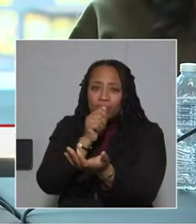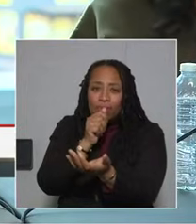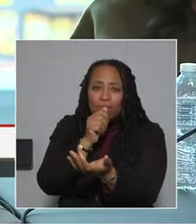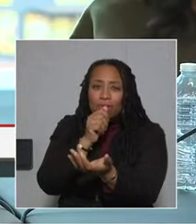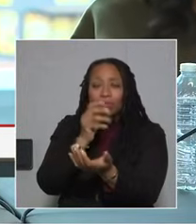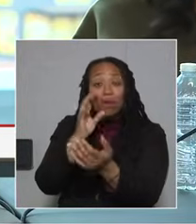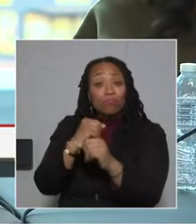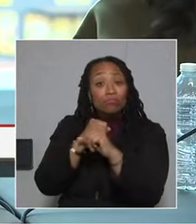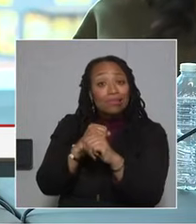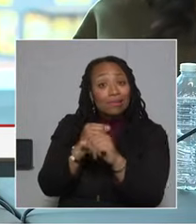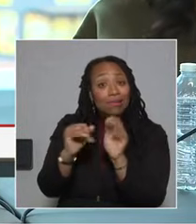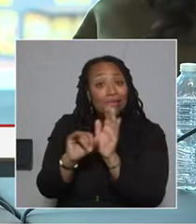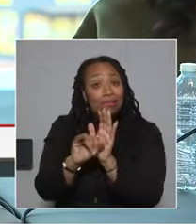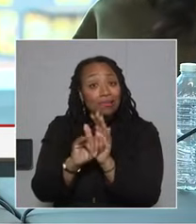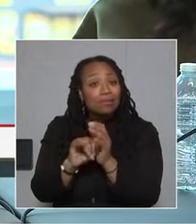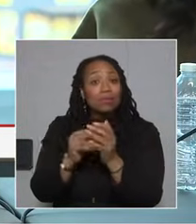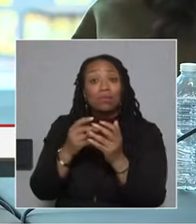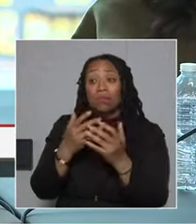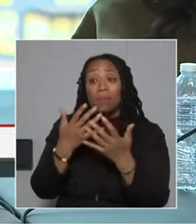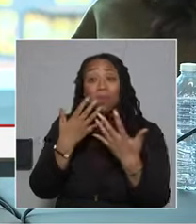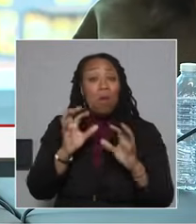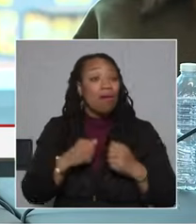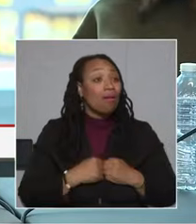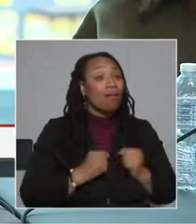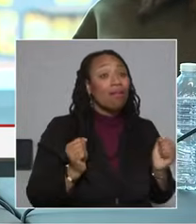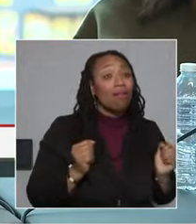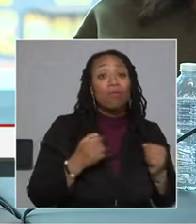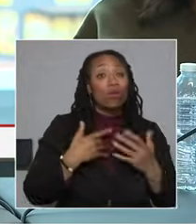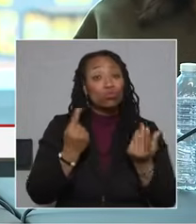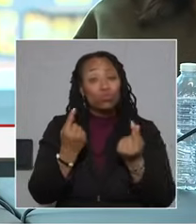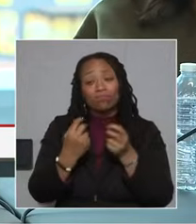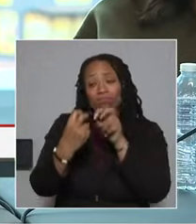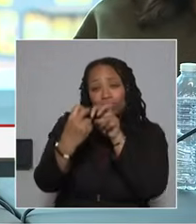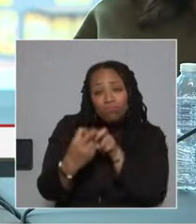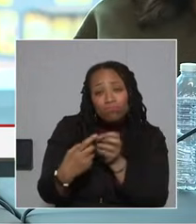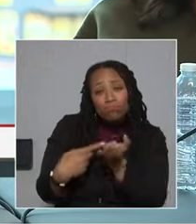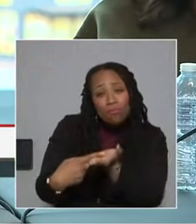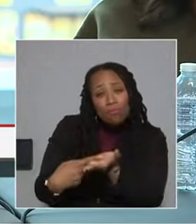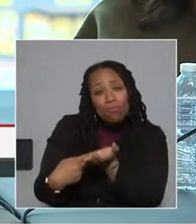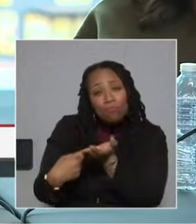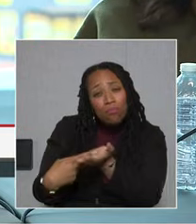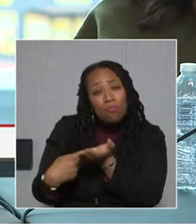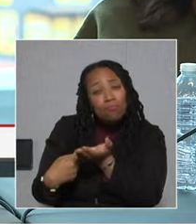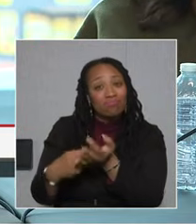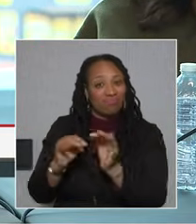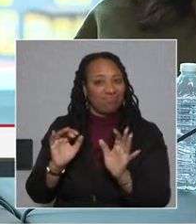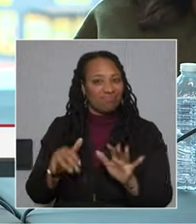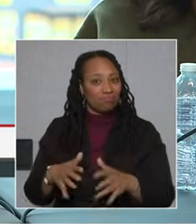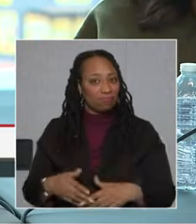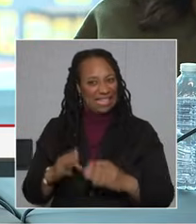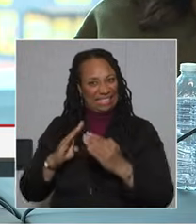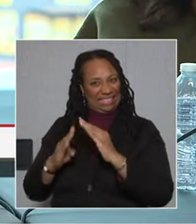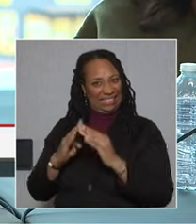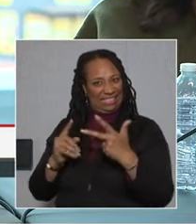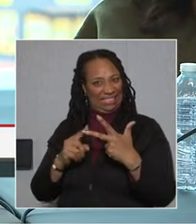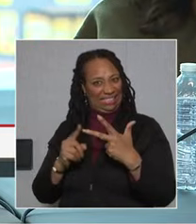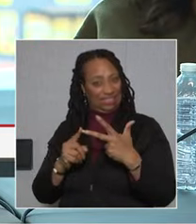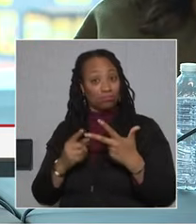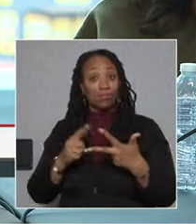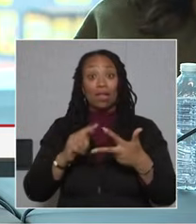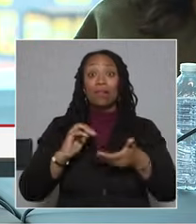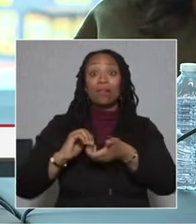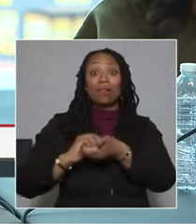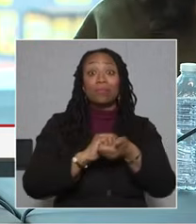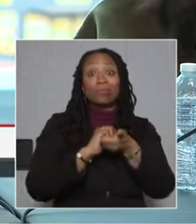necessary. And so I think those are the 3 critical things: communication, collaboration, and you have to be involved